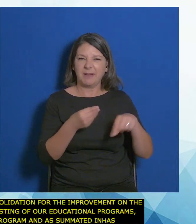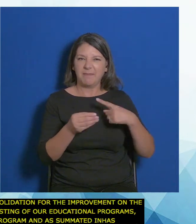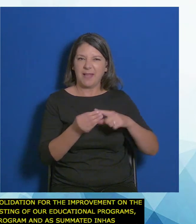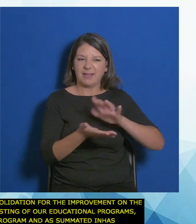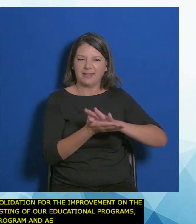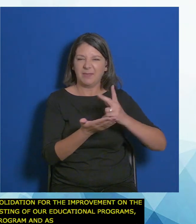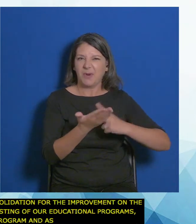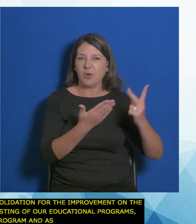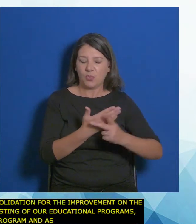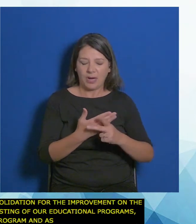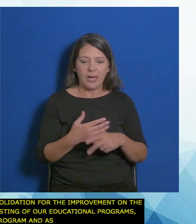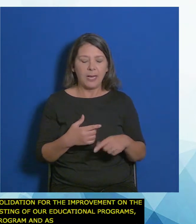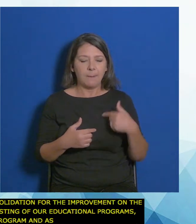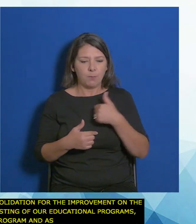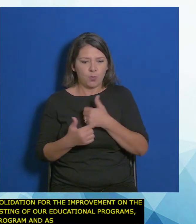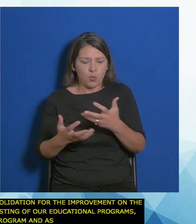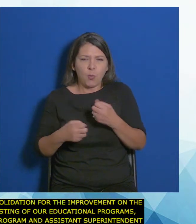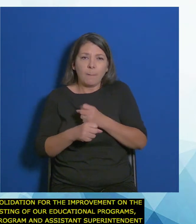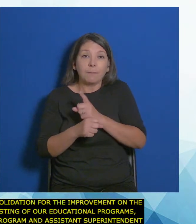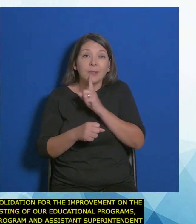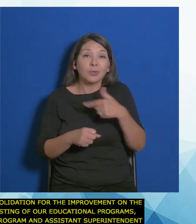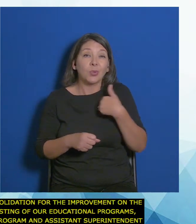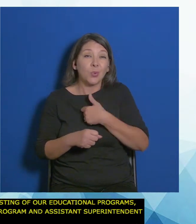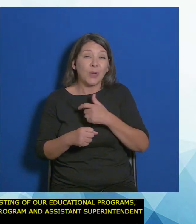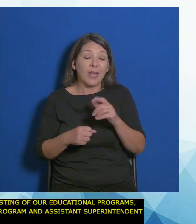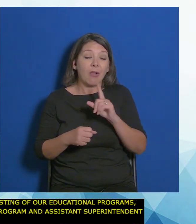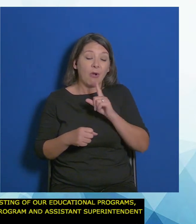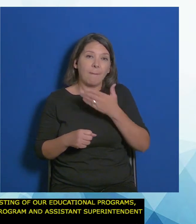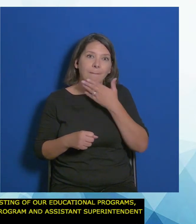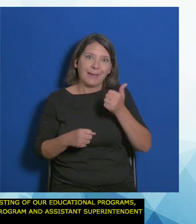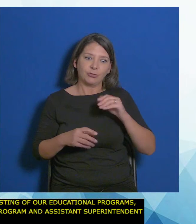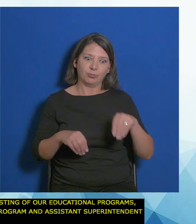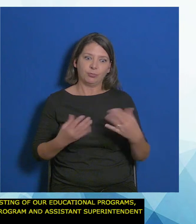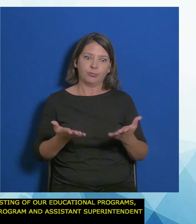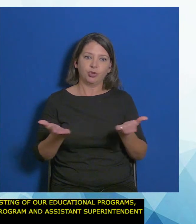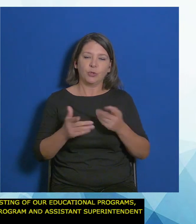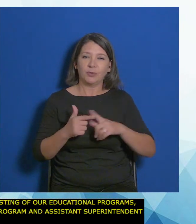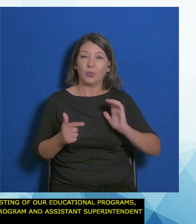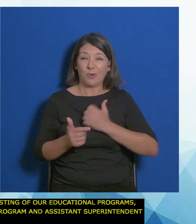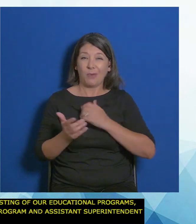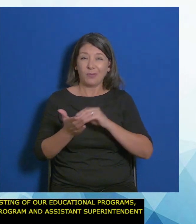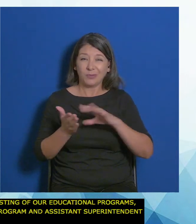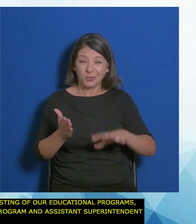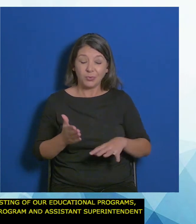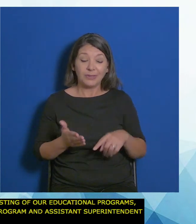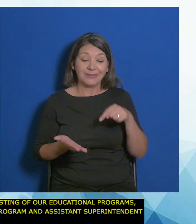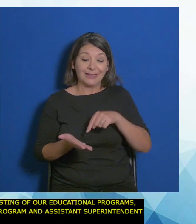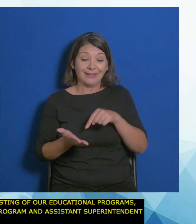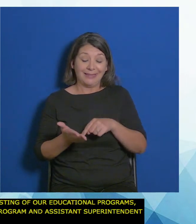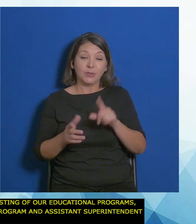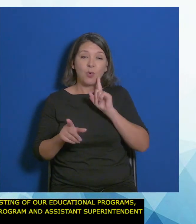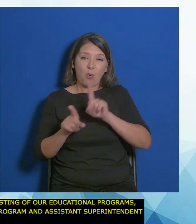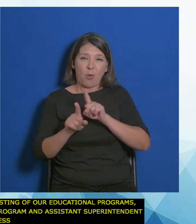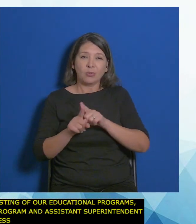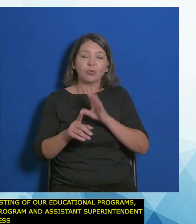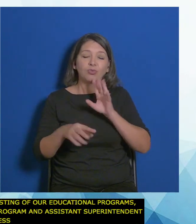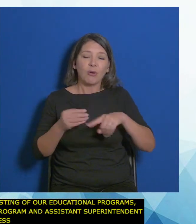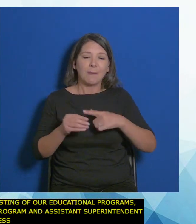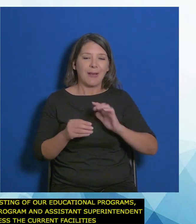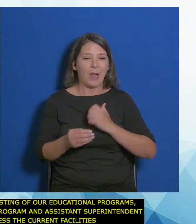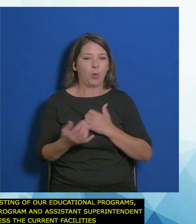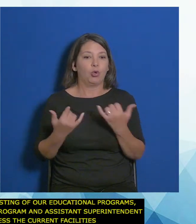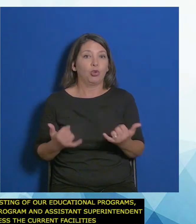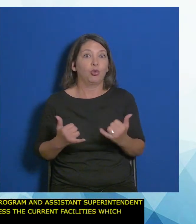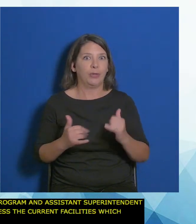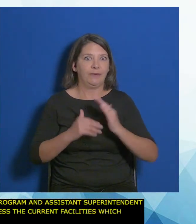ensure that we're better serving our student population. It will also address our current facilities, which should be in conjunction